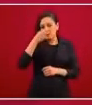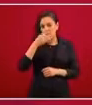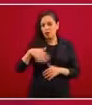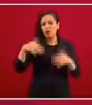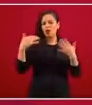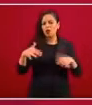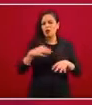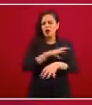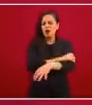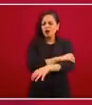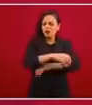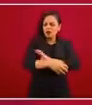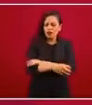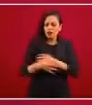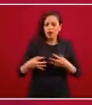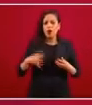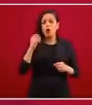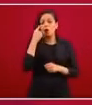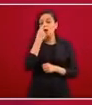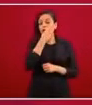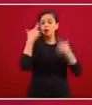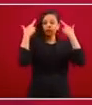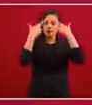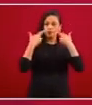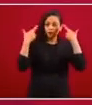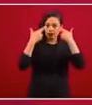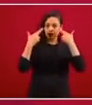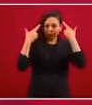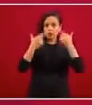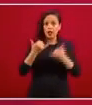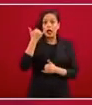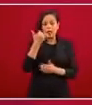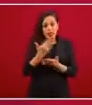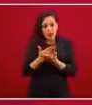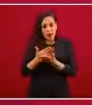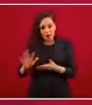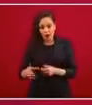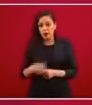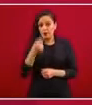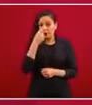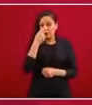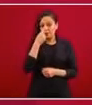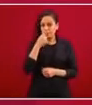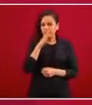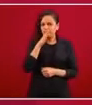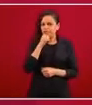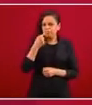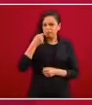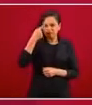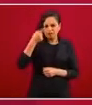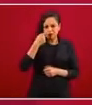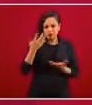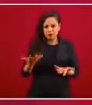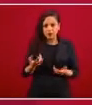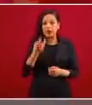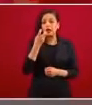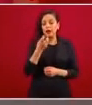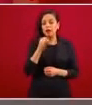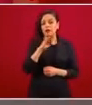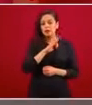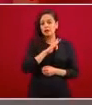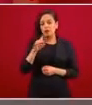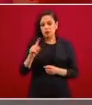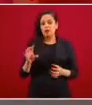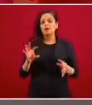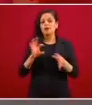are like red eyes or muscle pain and the loss of smell,